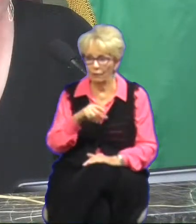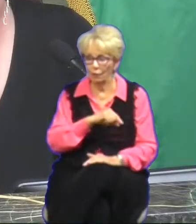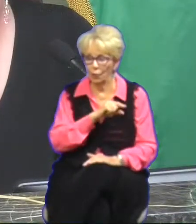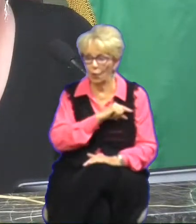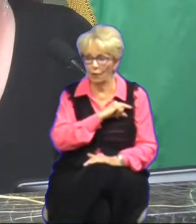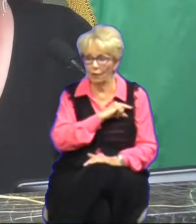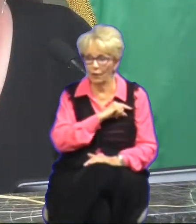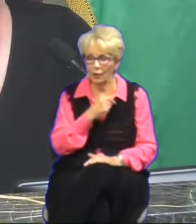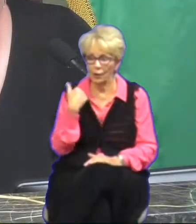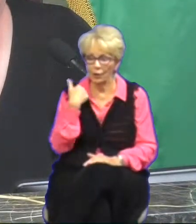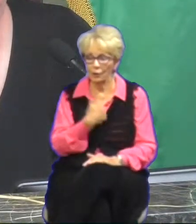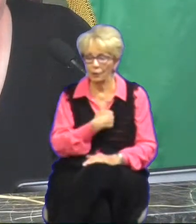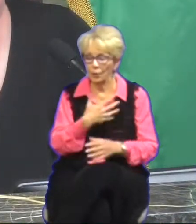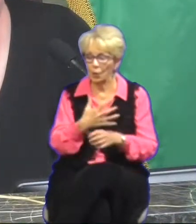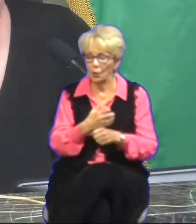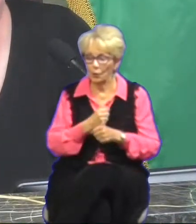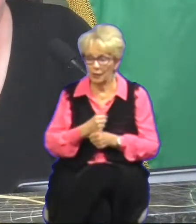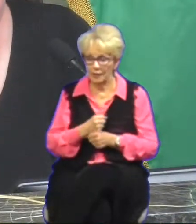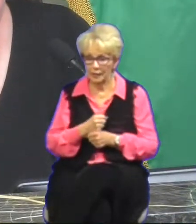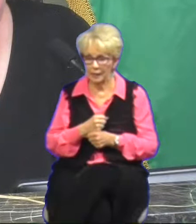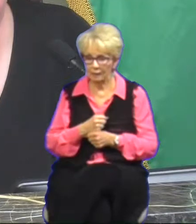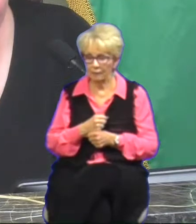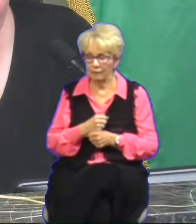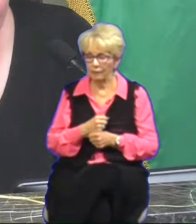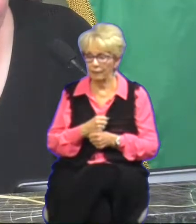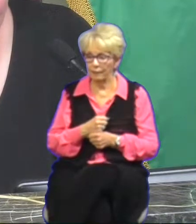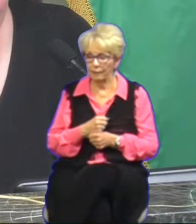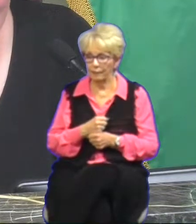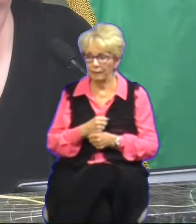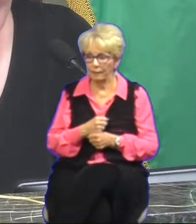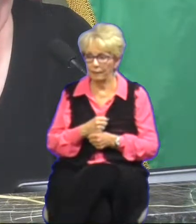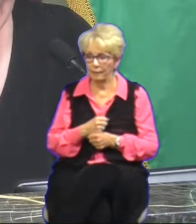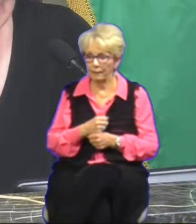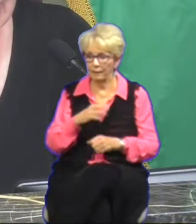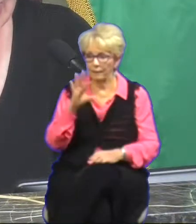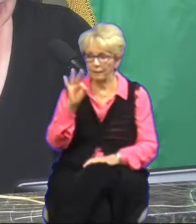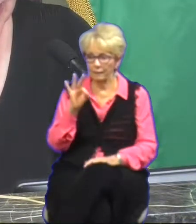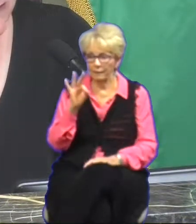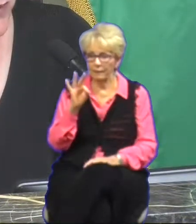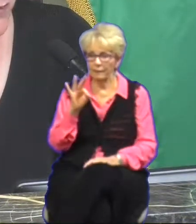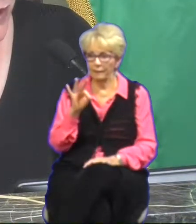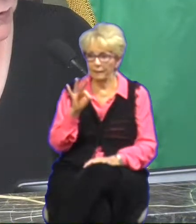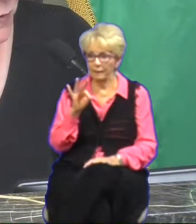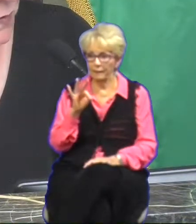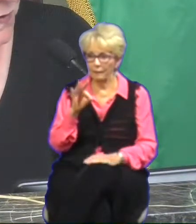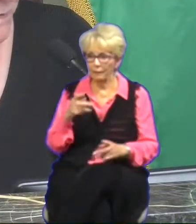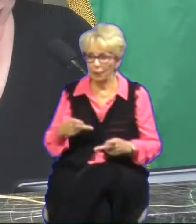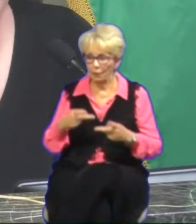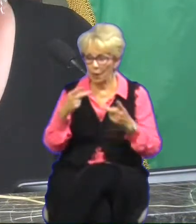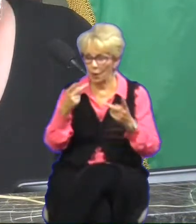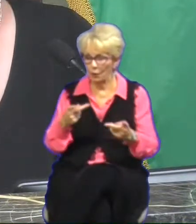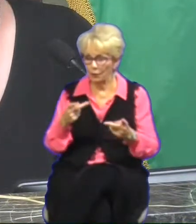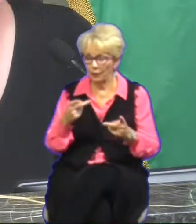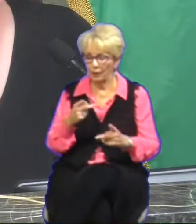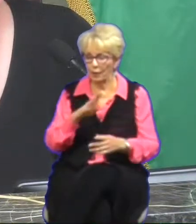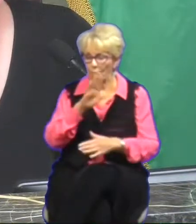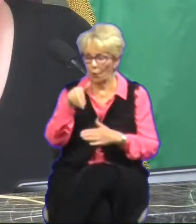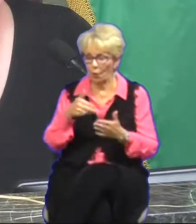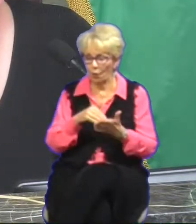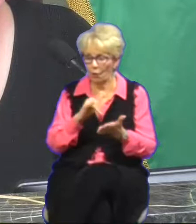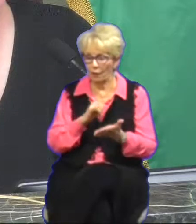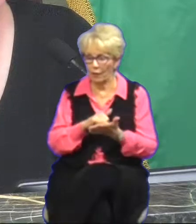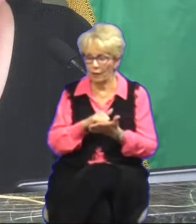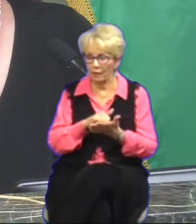qualifications. We received proposals. All those